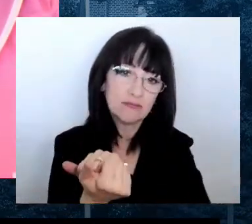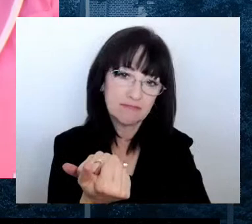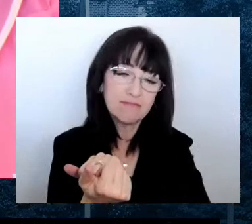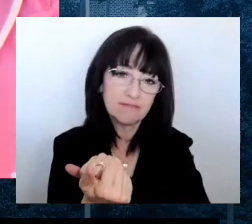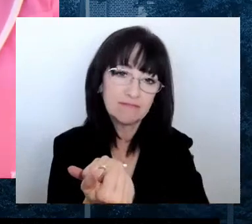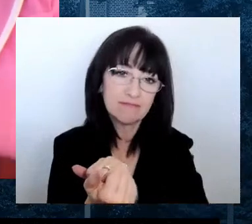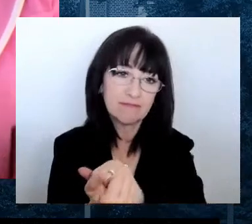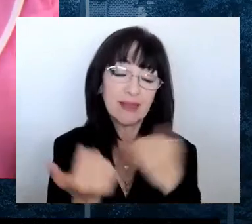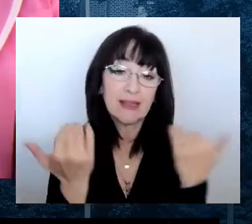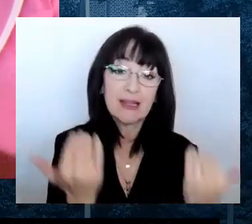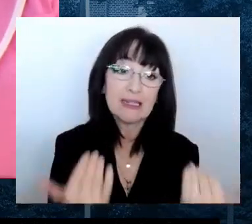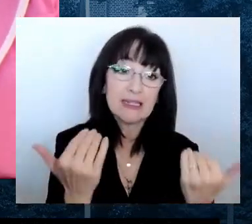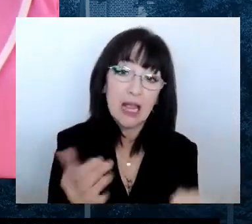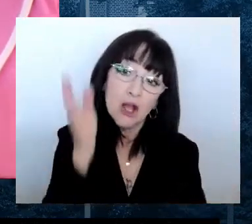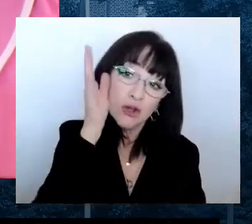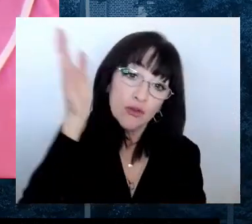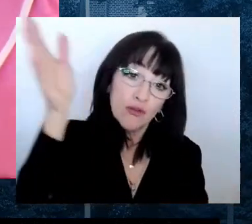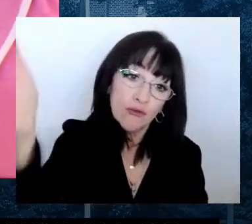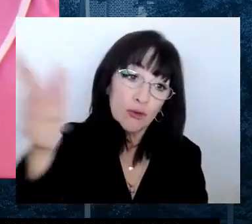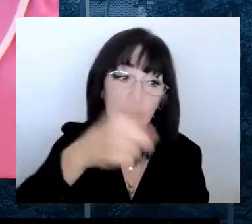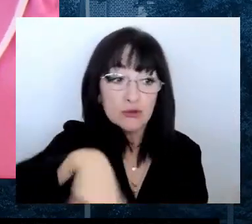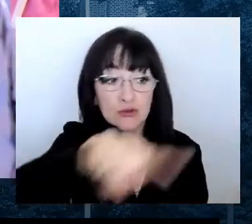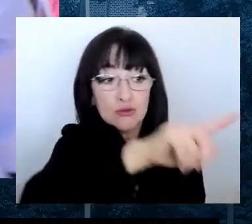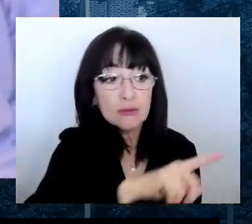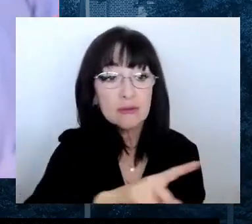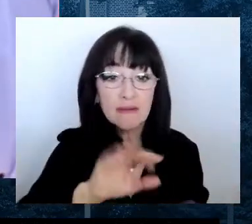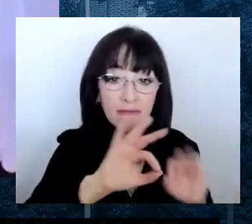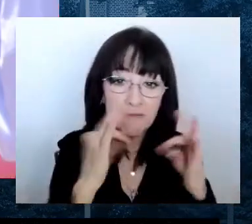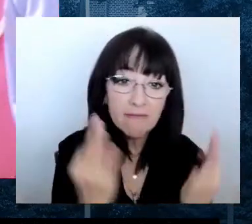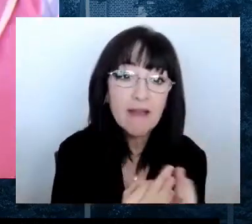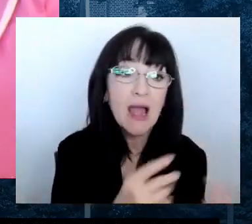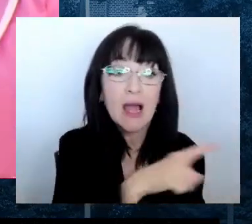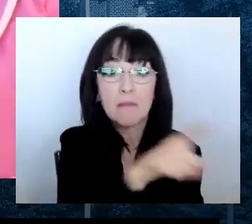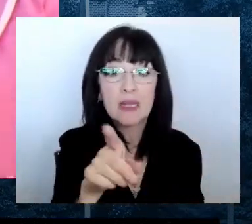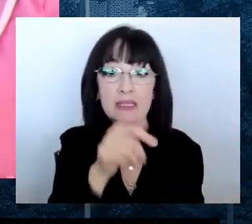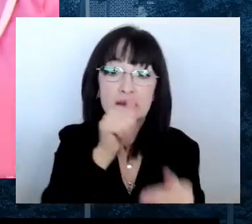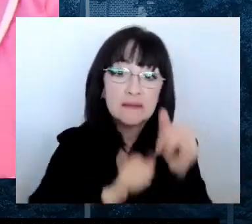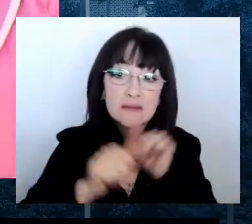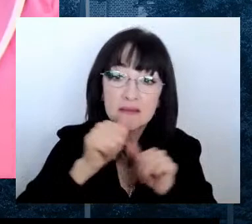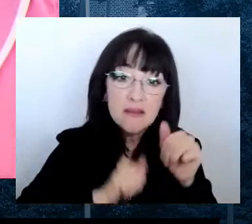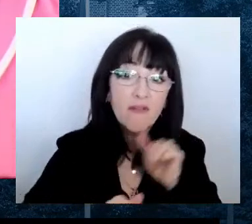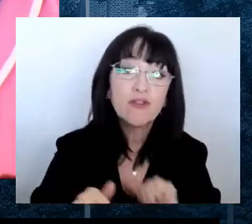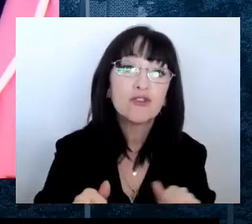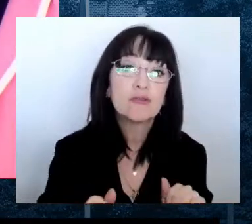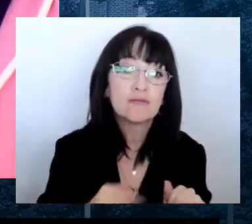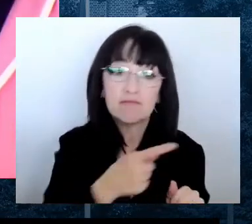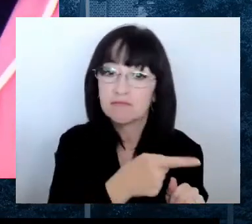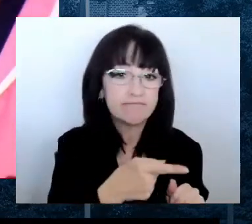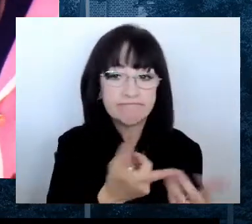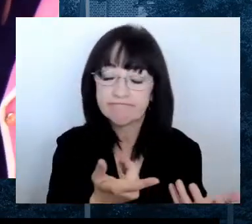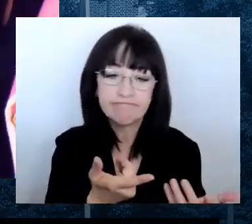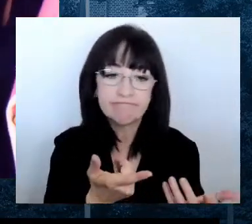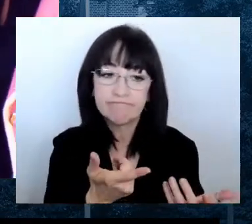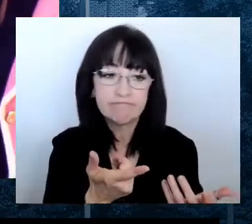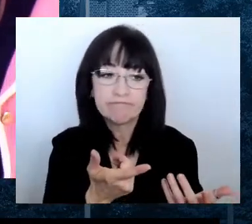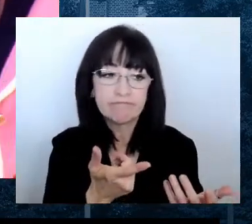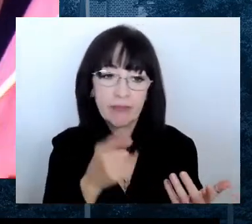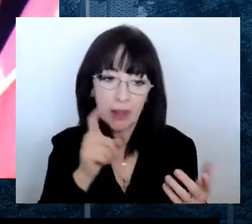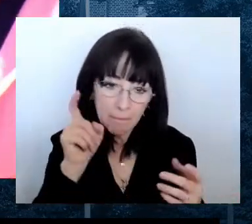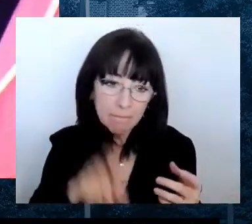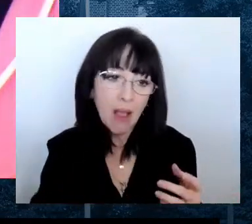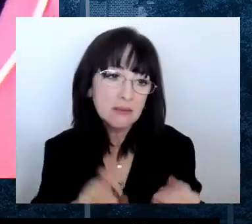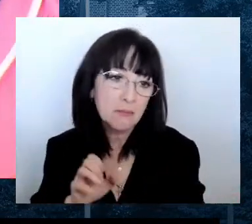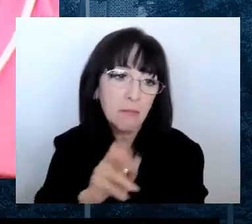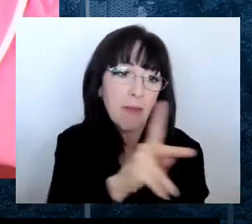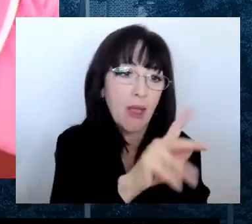to endure that same nightmare and trauma that my family walked through. So today I'm elated,